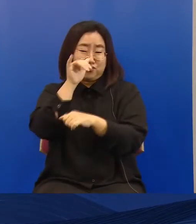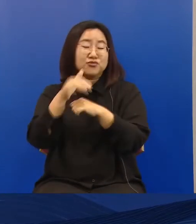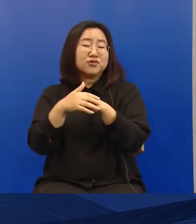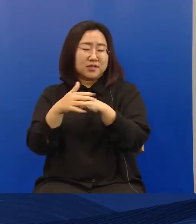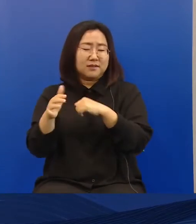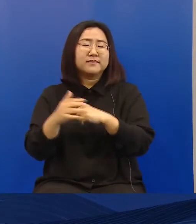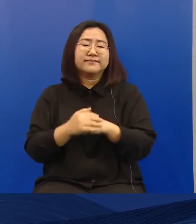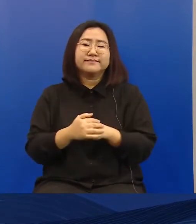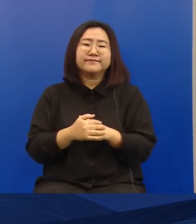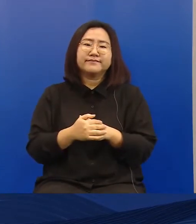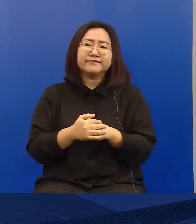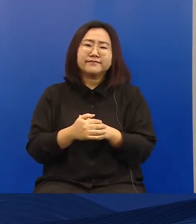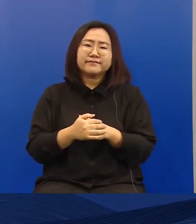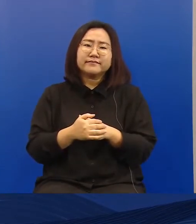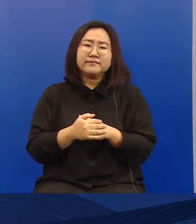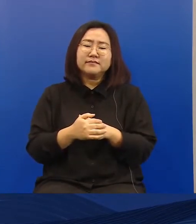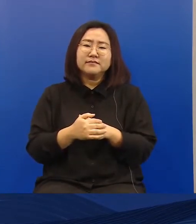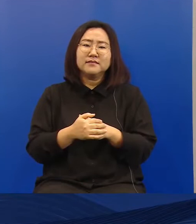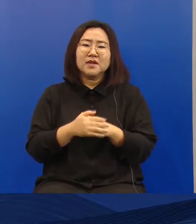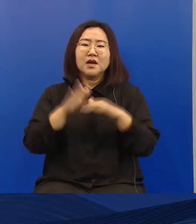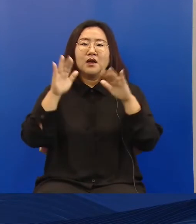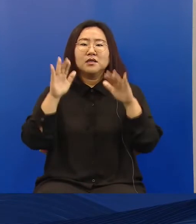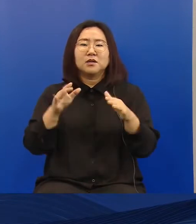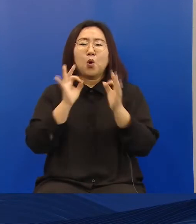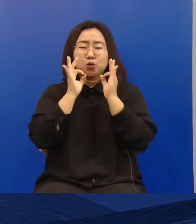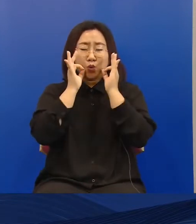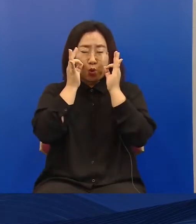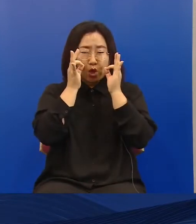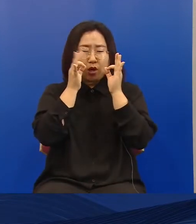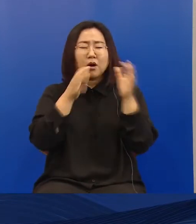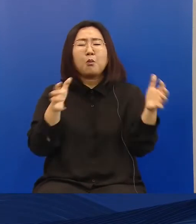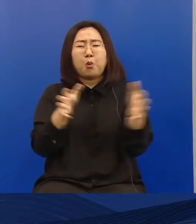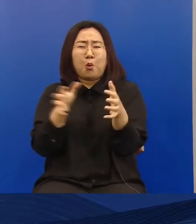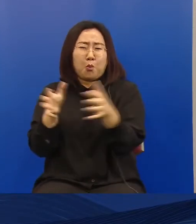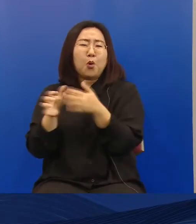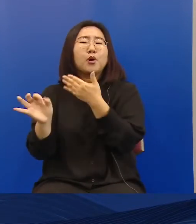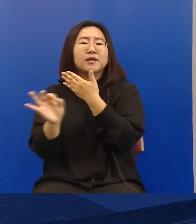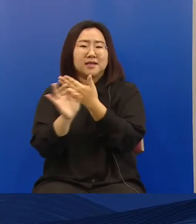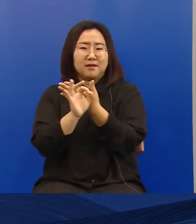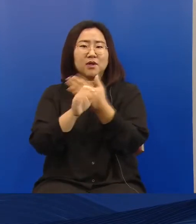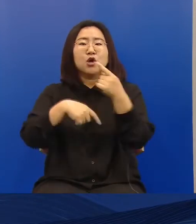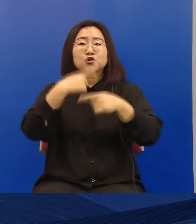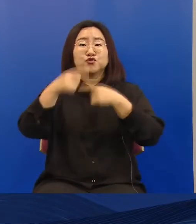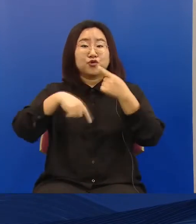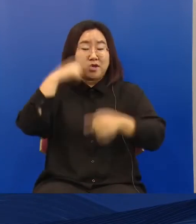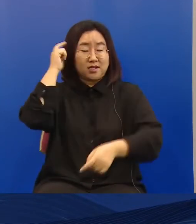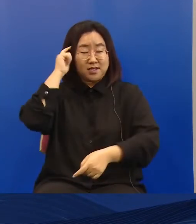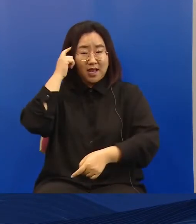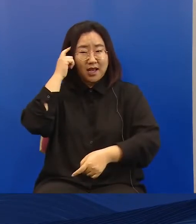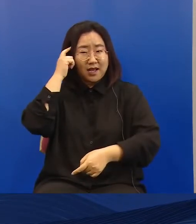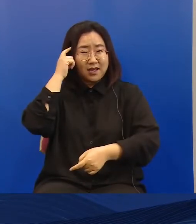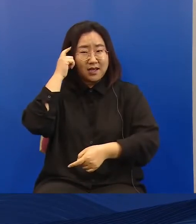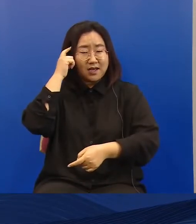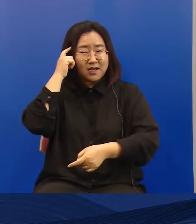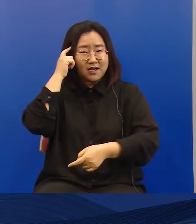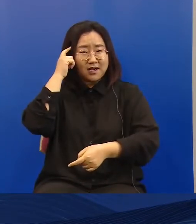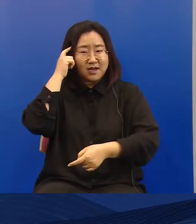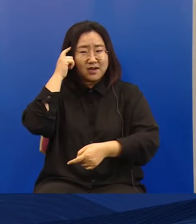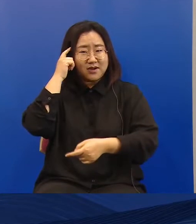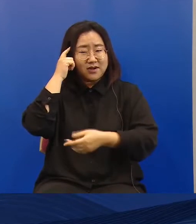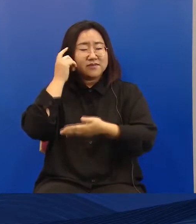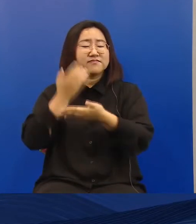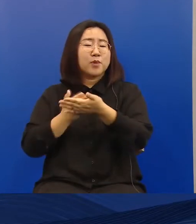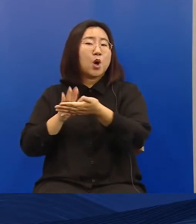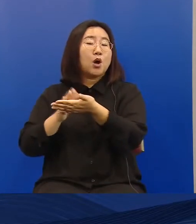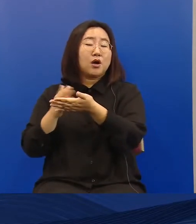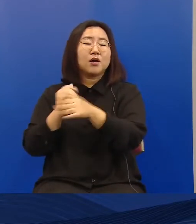there are less and less schools offered sign language services. However, if we can have more support from local governments